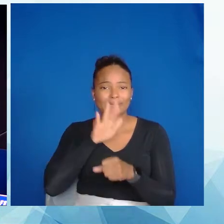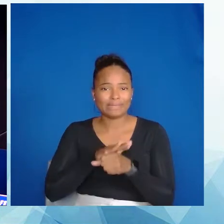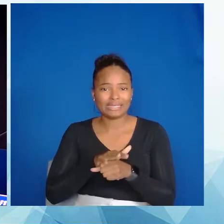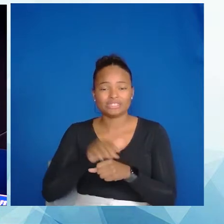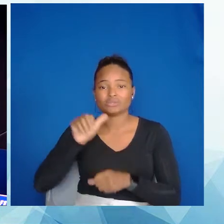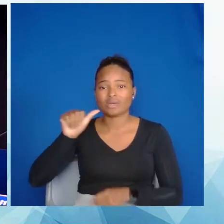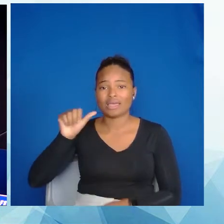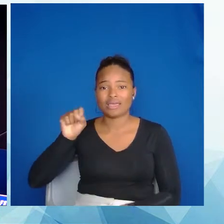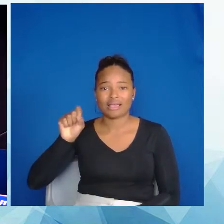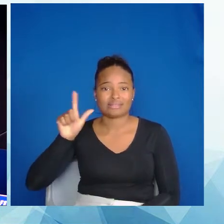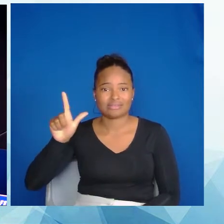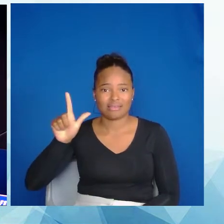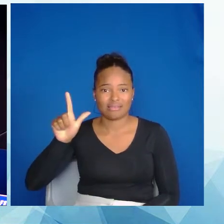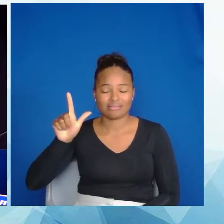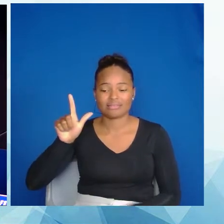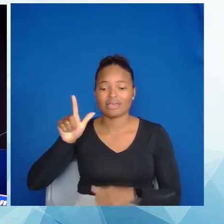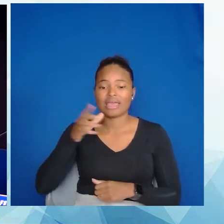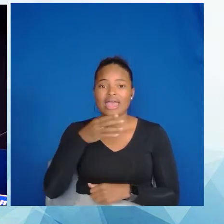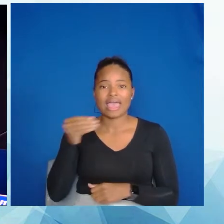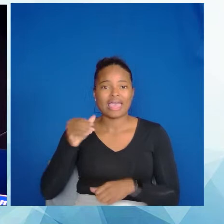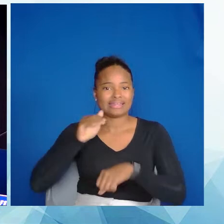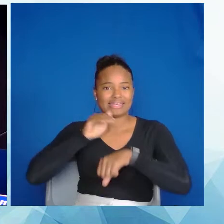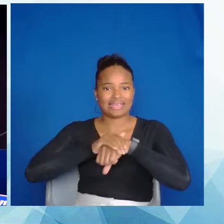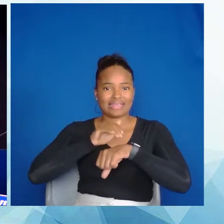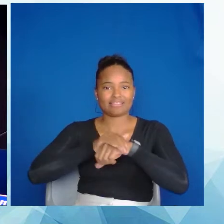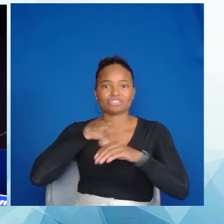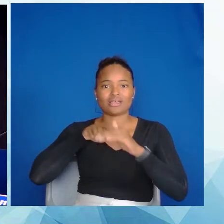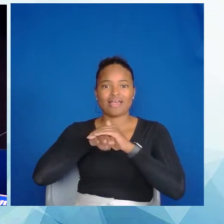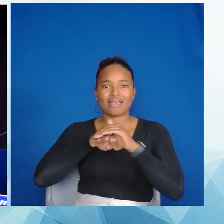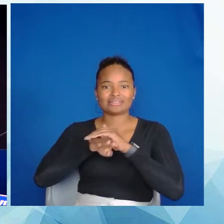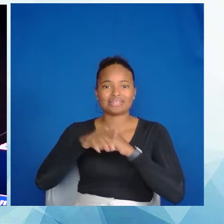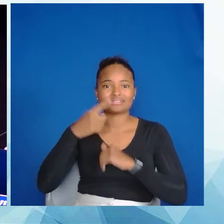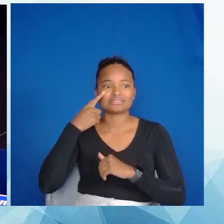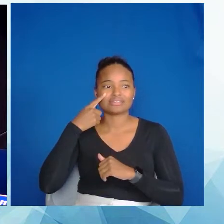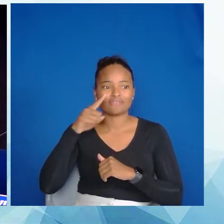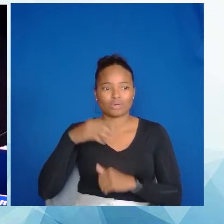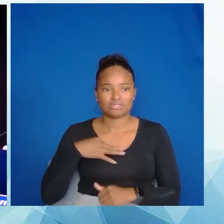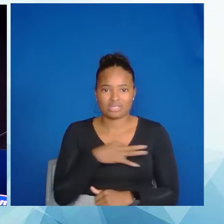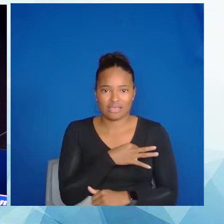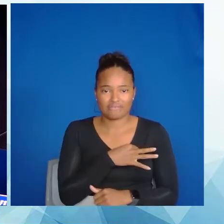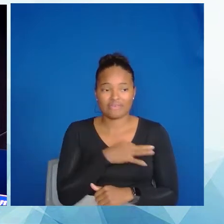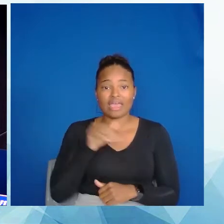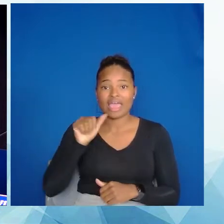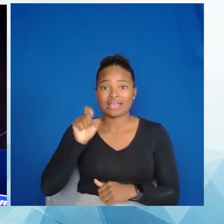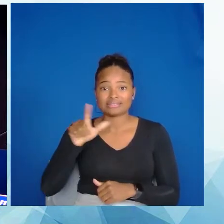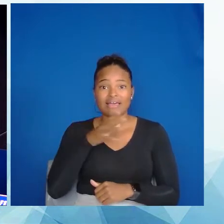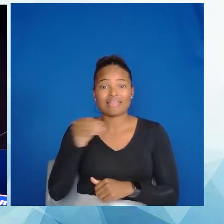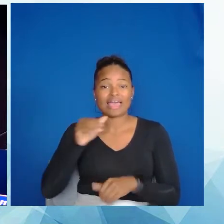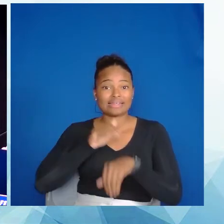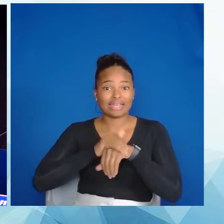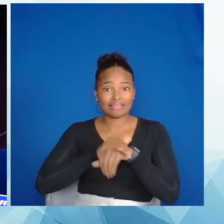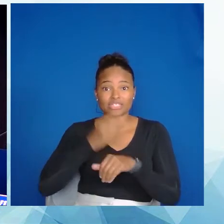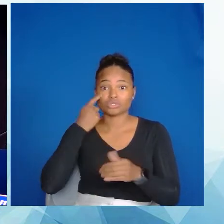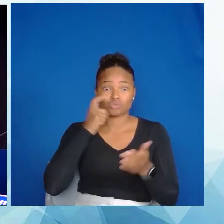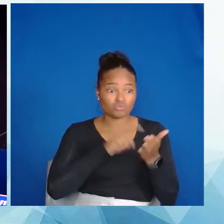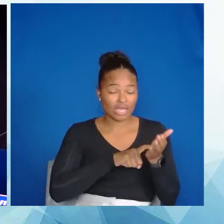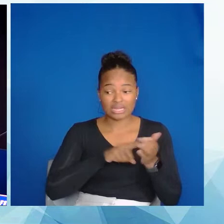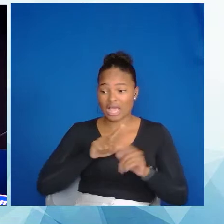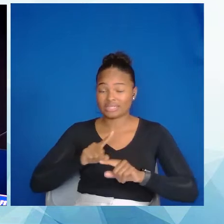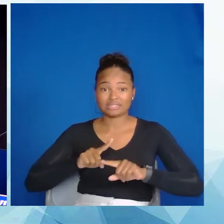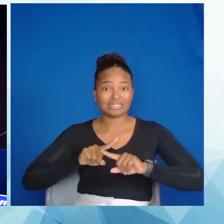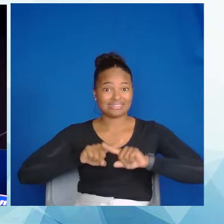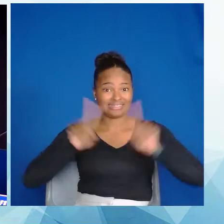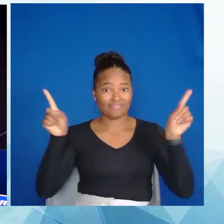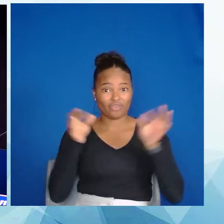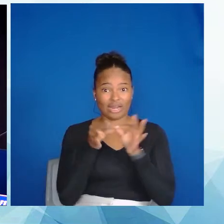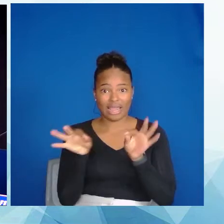Sign Language, ASL and English access for staff. ASL and English are recognized as two distinct languages